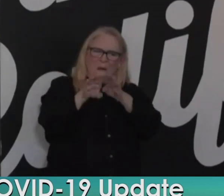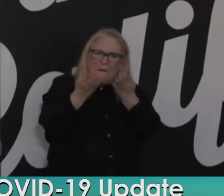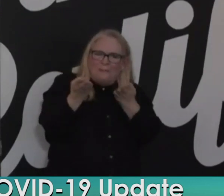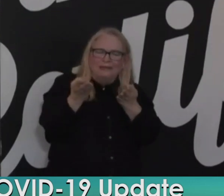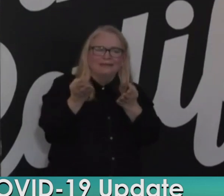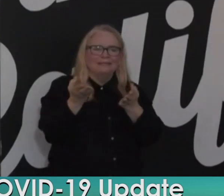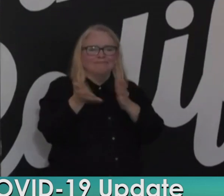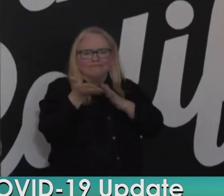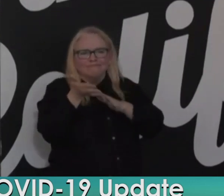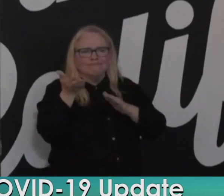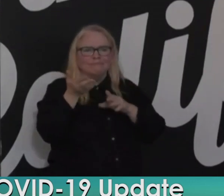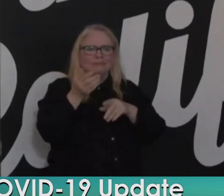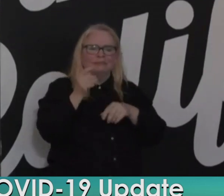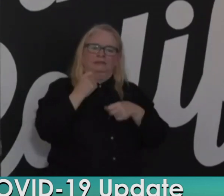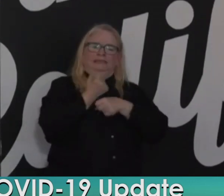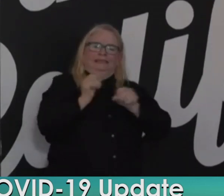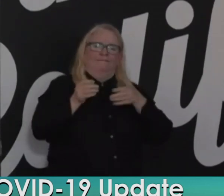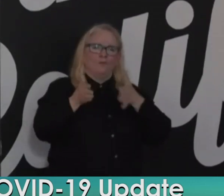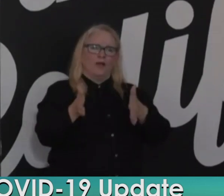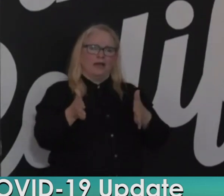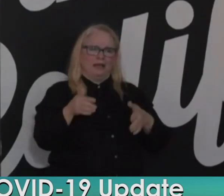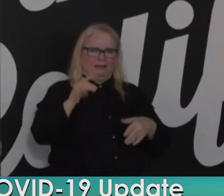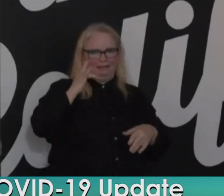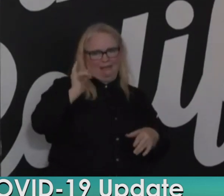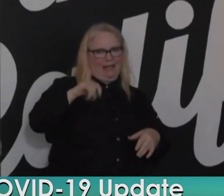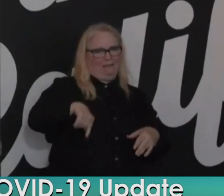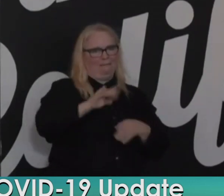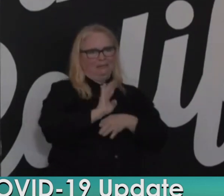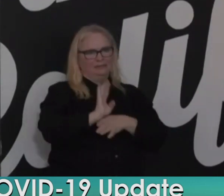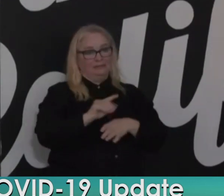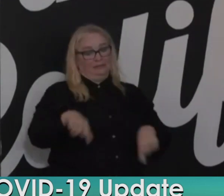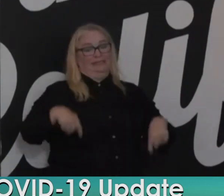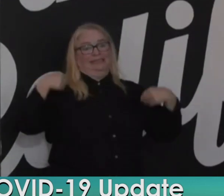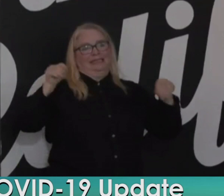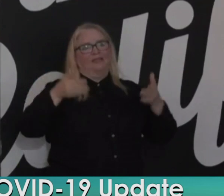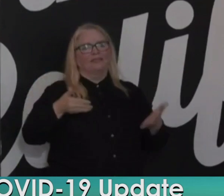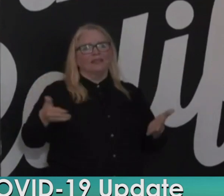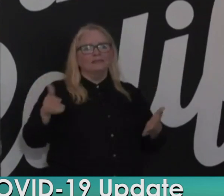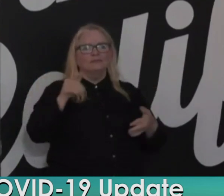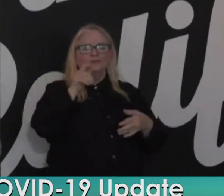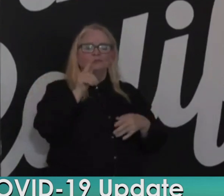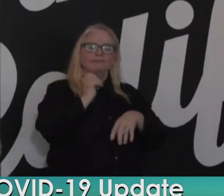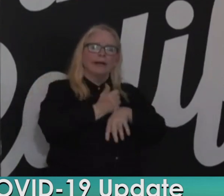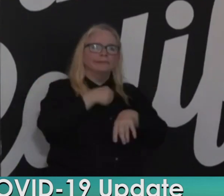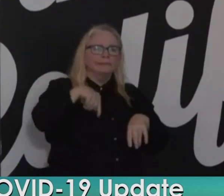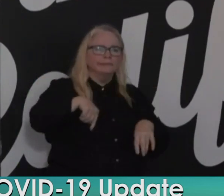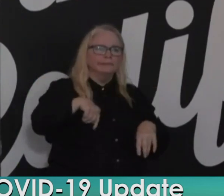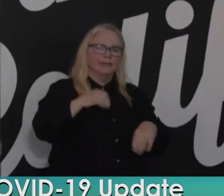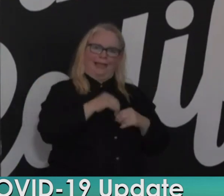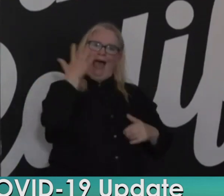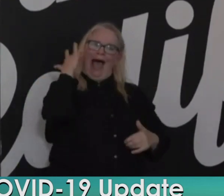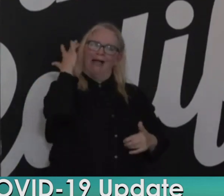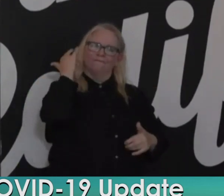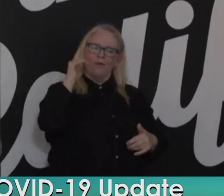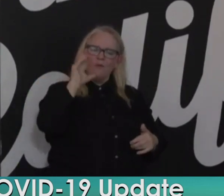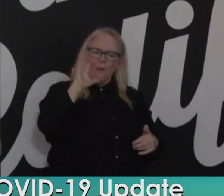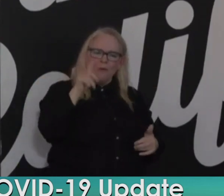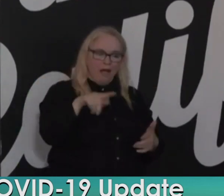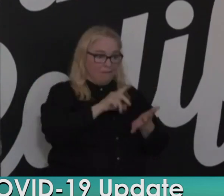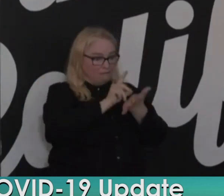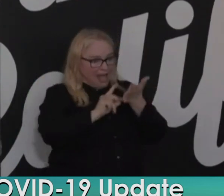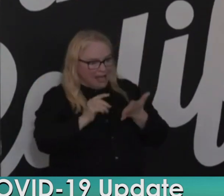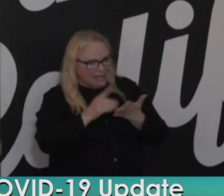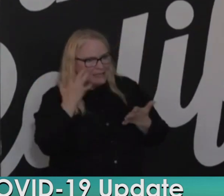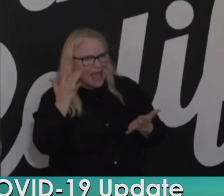business that sells California-based products, California-based designers and makers, and brings that ingenuity and